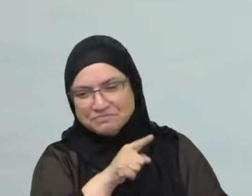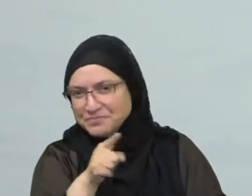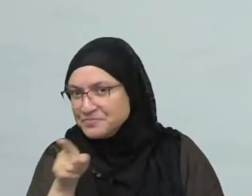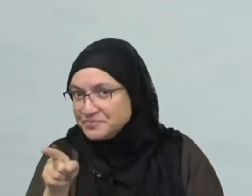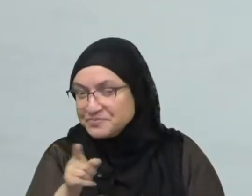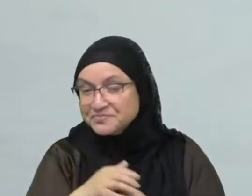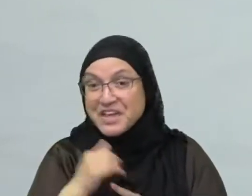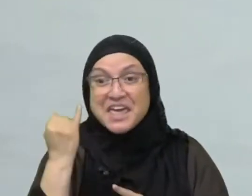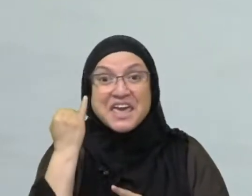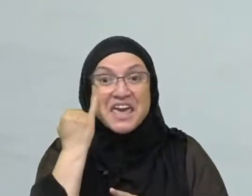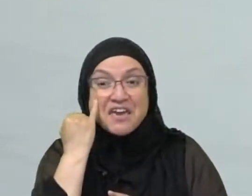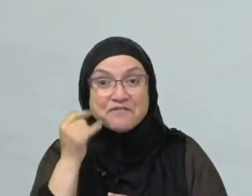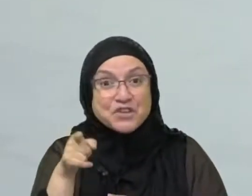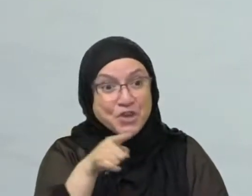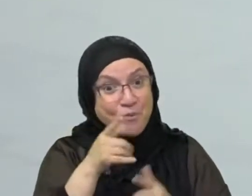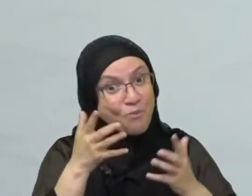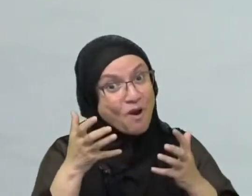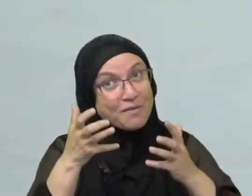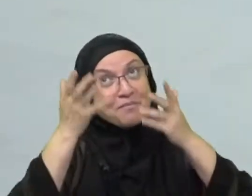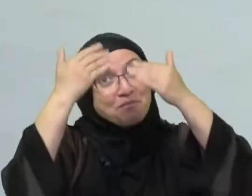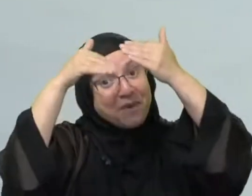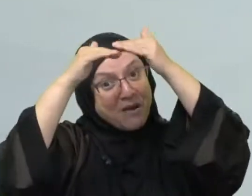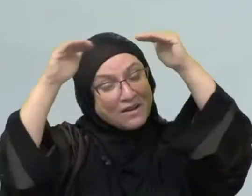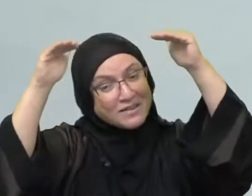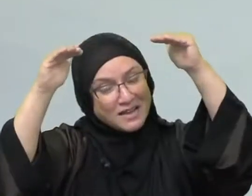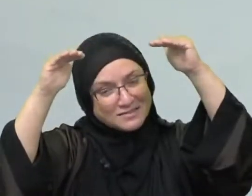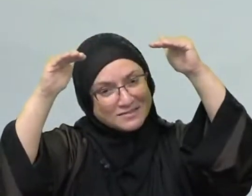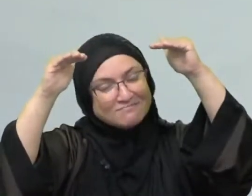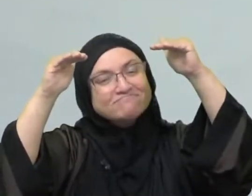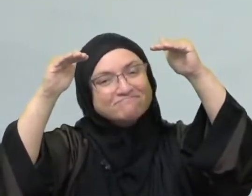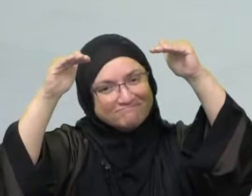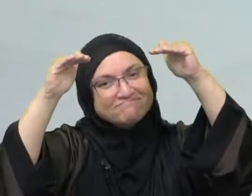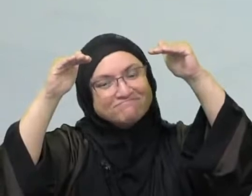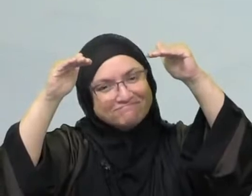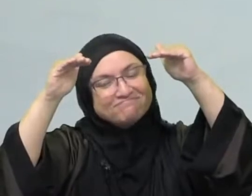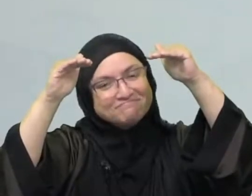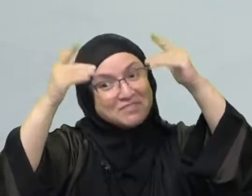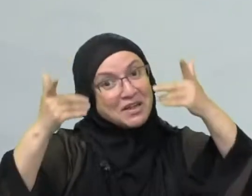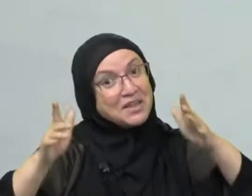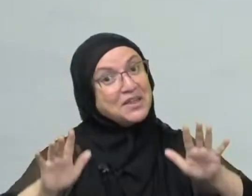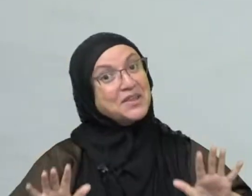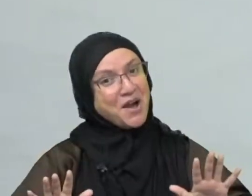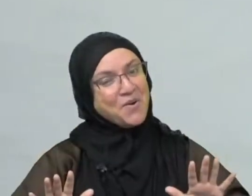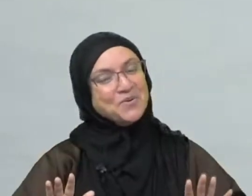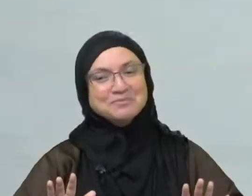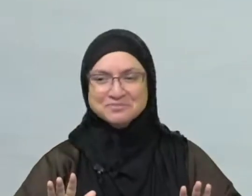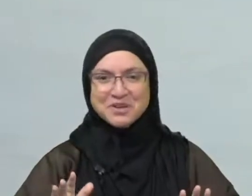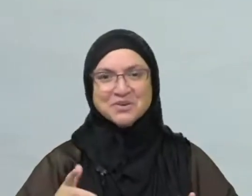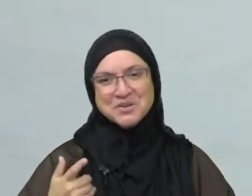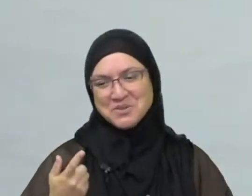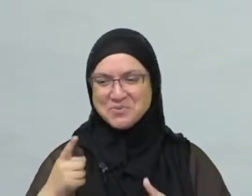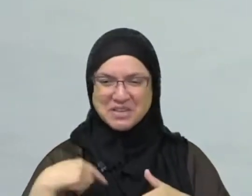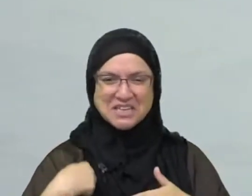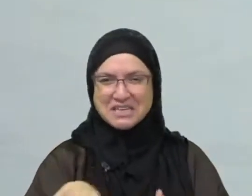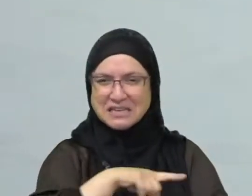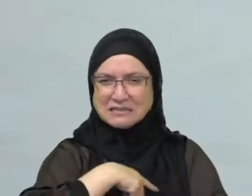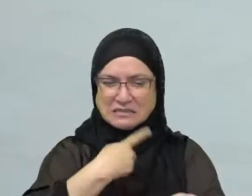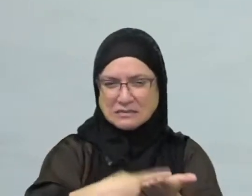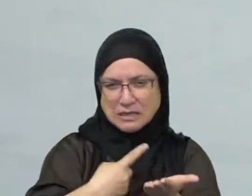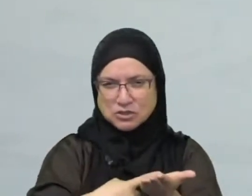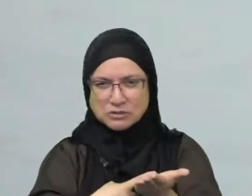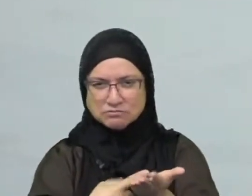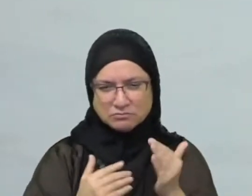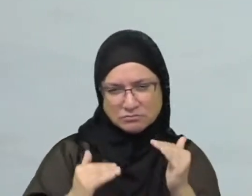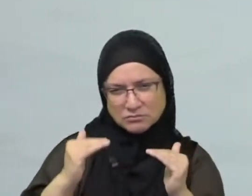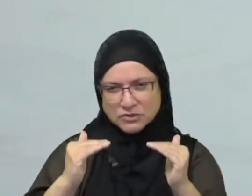paradise. Now I want to pause here for a moment. We talk about justice all the time, and the believer should not excuse injustice when it happens